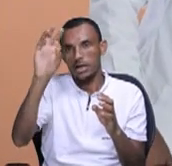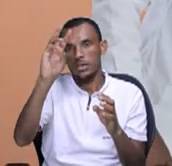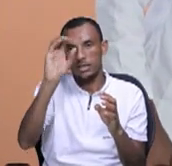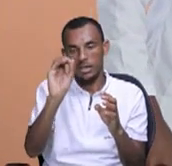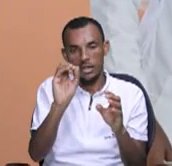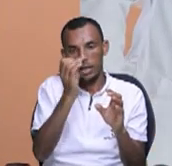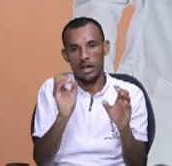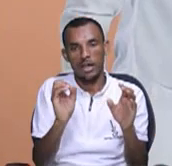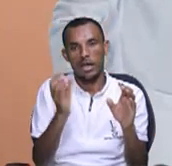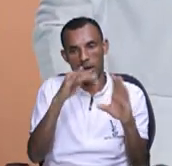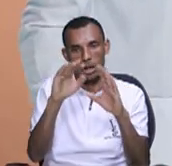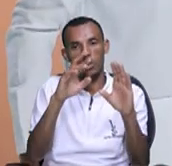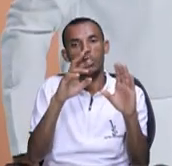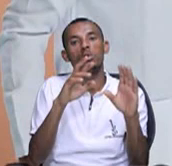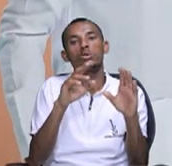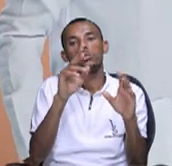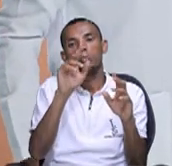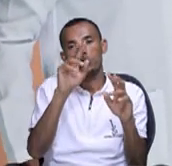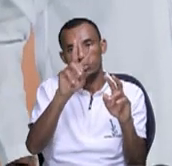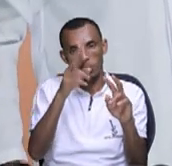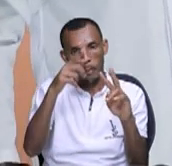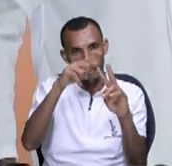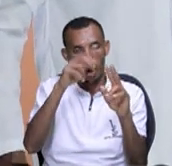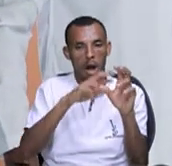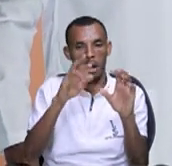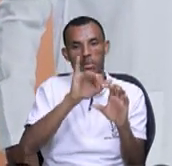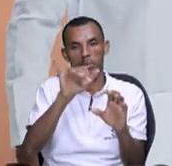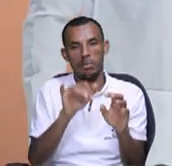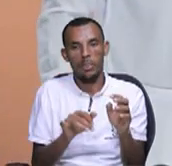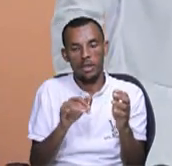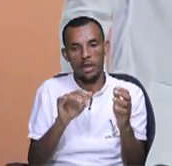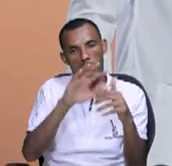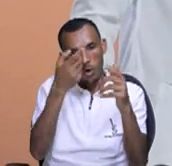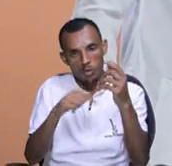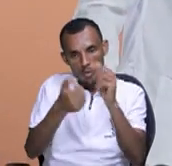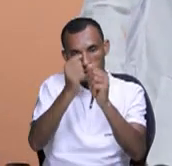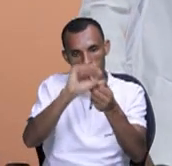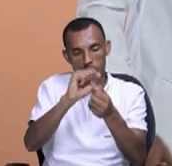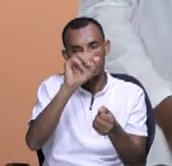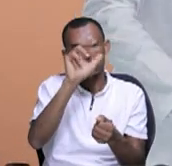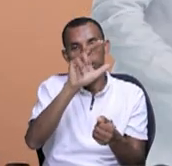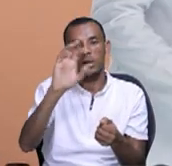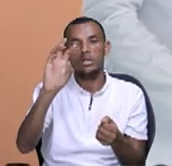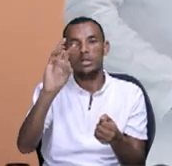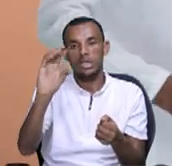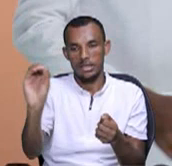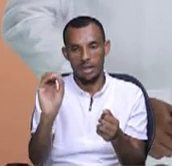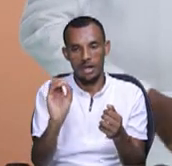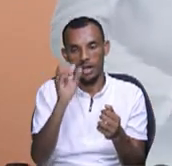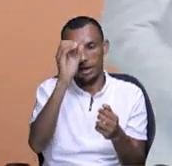2 pi radian. Therefore, this is how to convert 360 degree